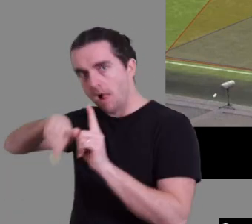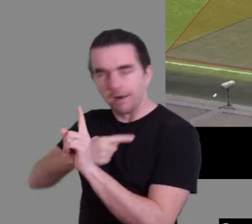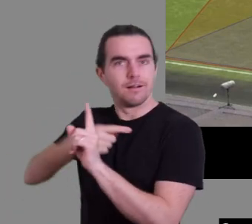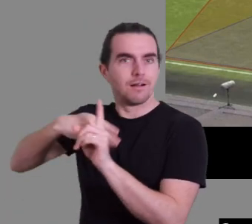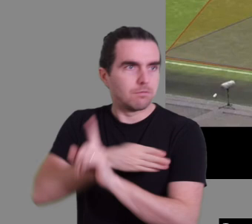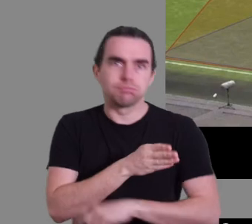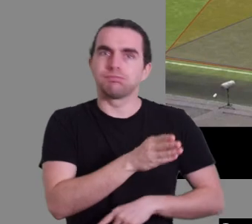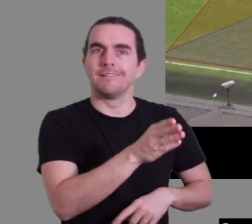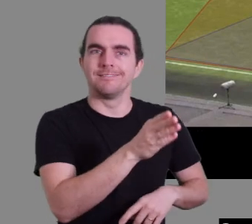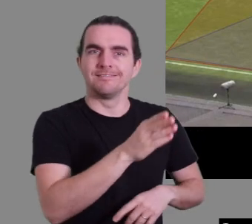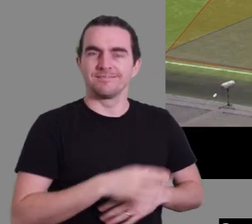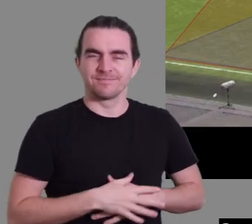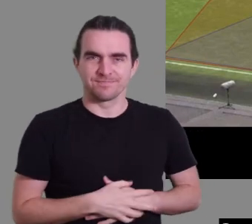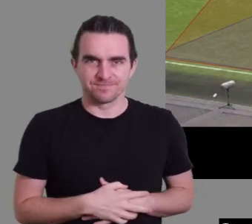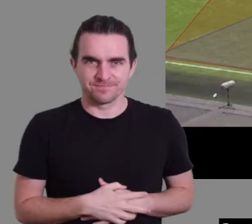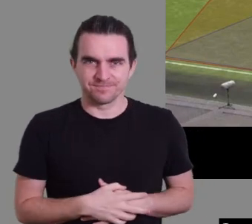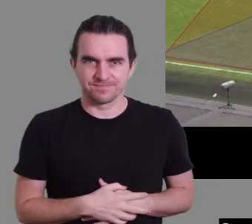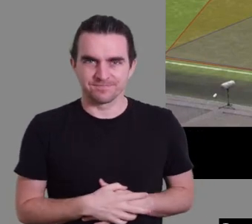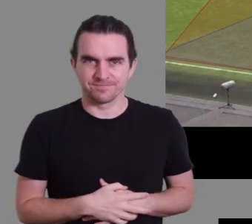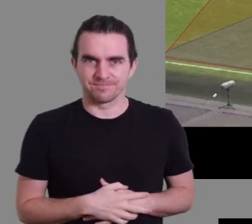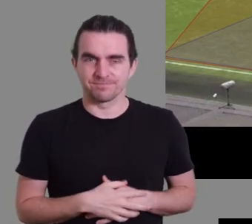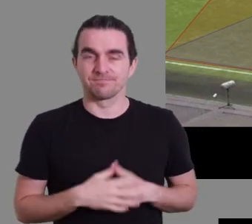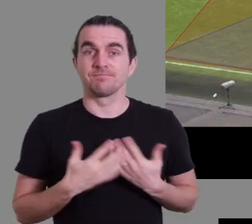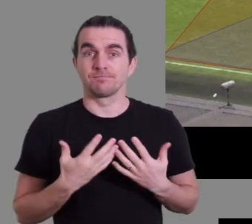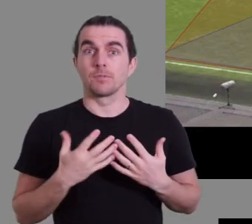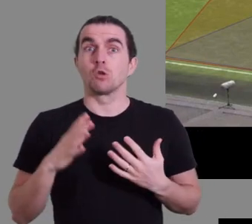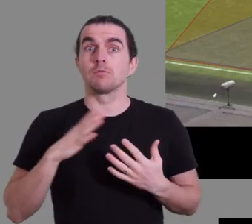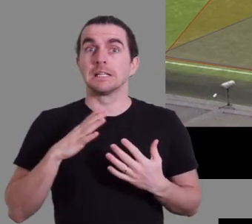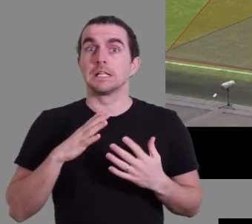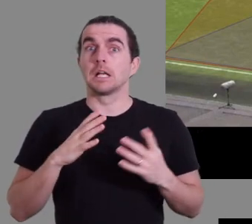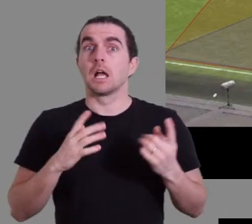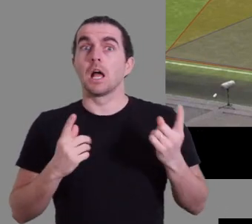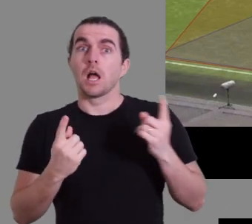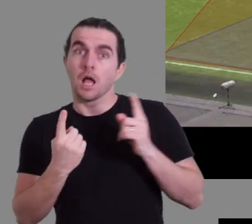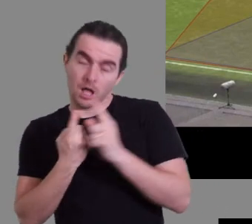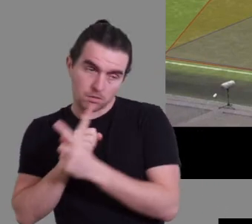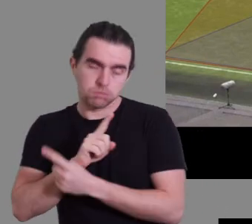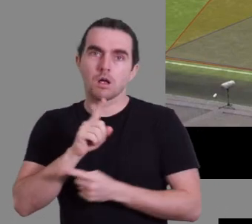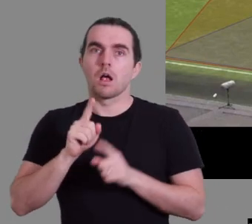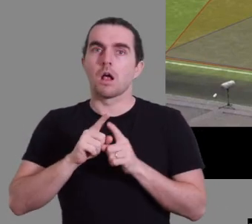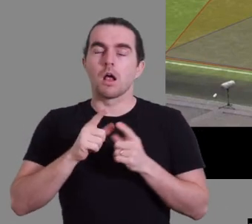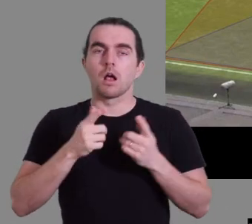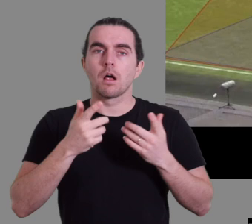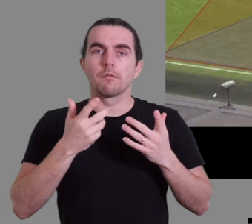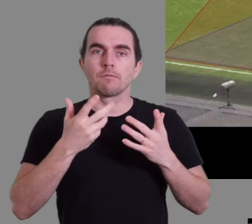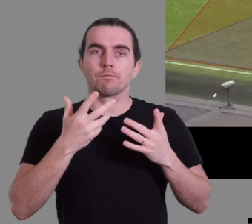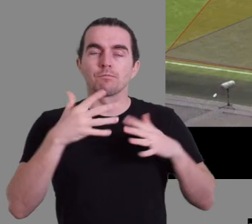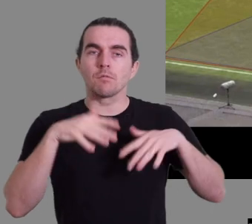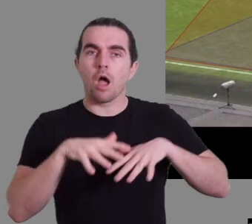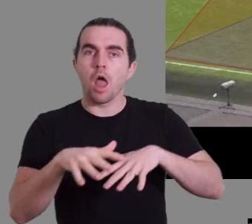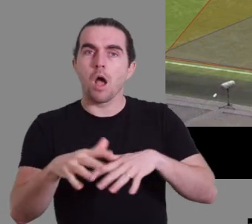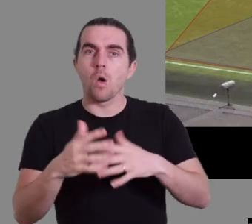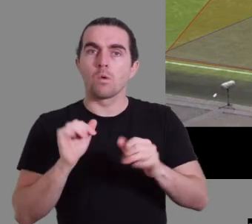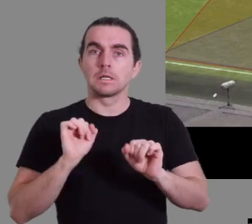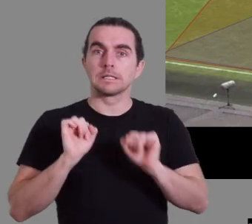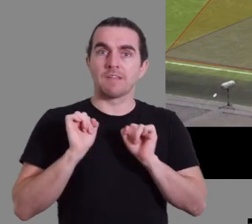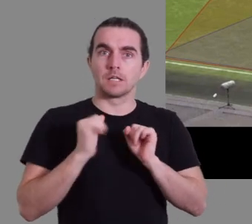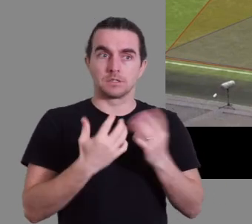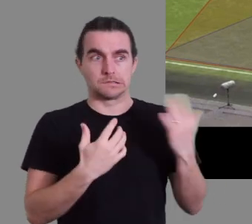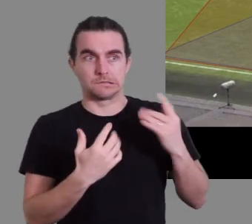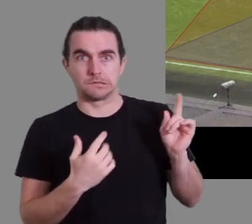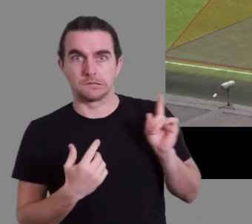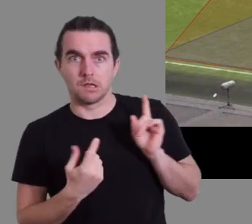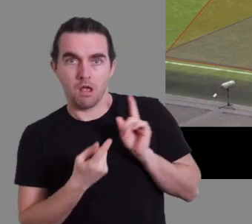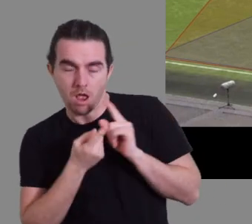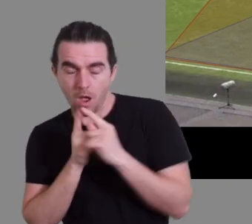to entice into this space here. And he knows as soon as he can go against the flow, bring the defender in one way and spin out.